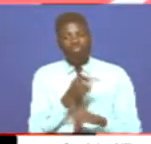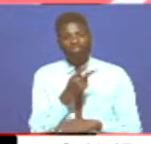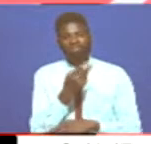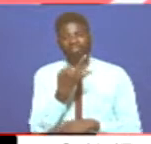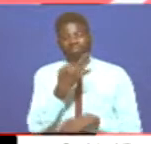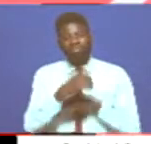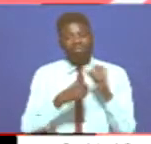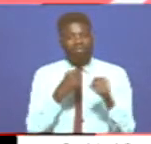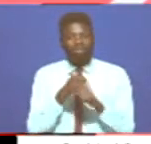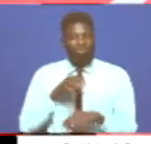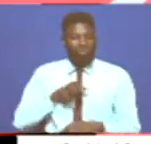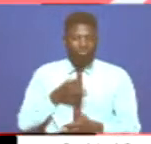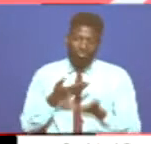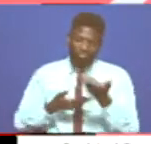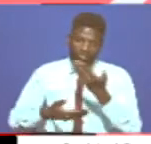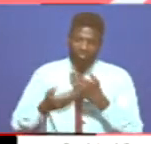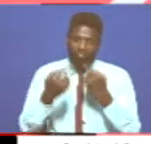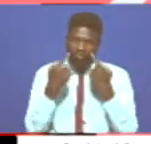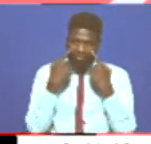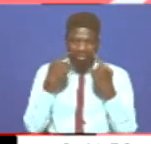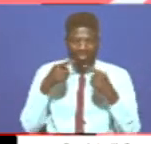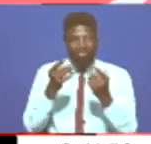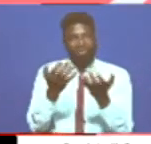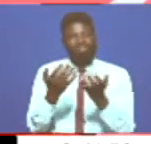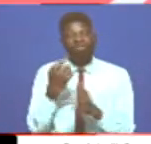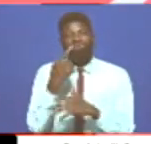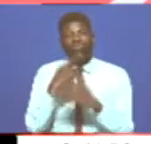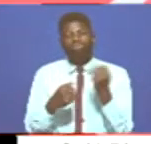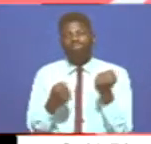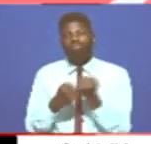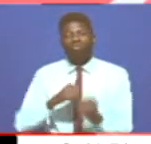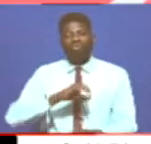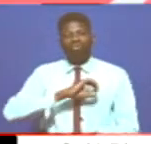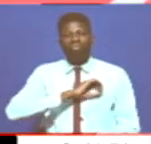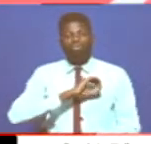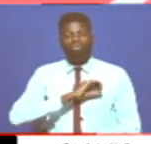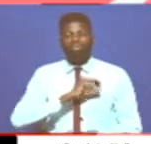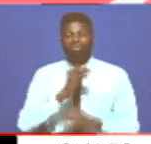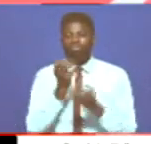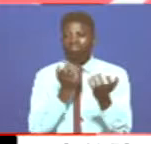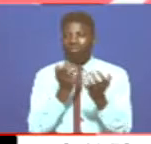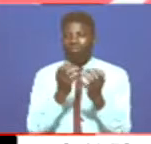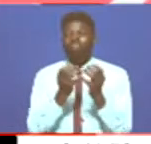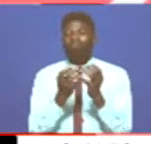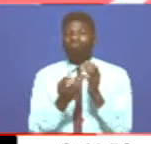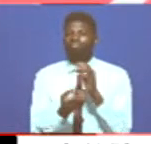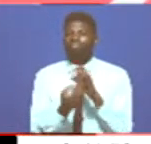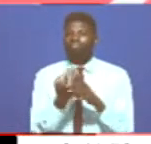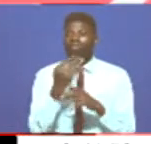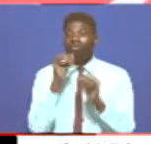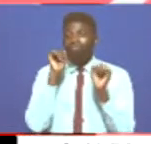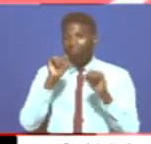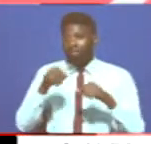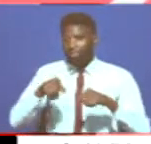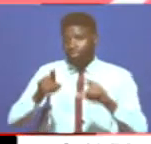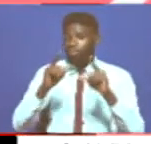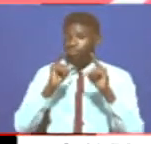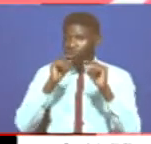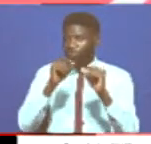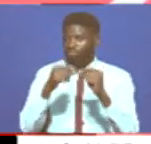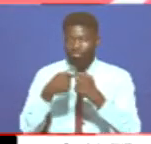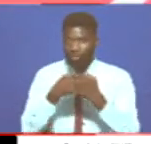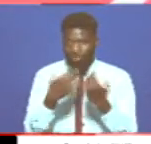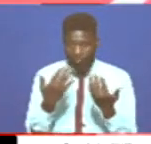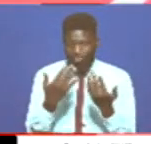just to figure out what is it that they need to be able to support their business to grow. And some of the things that they said they had issues with are, for instance, access